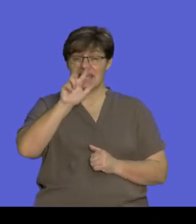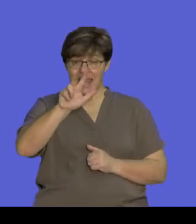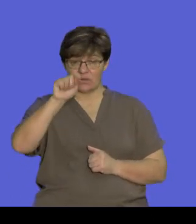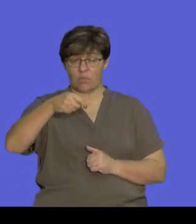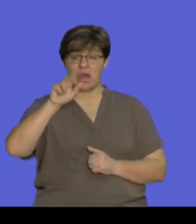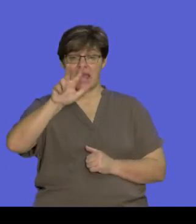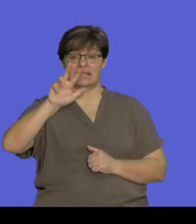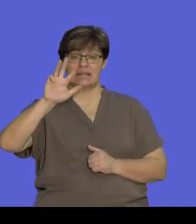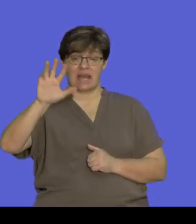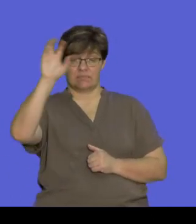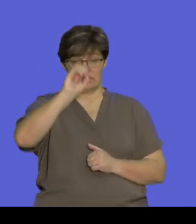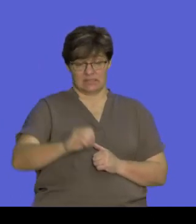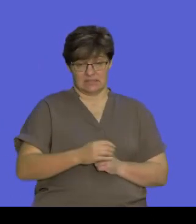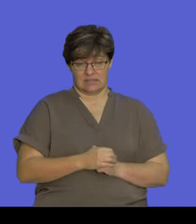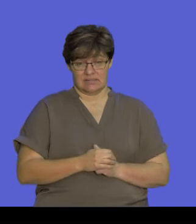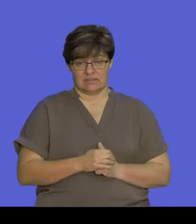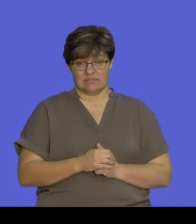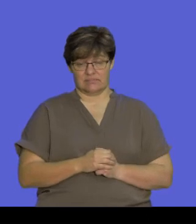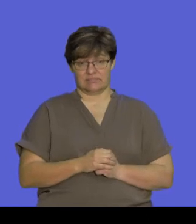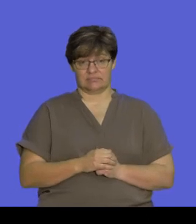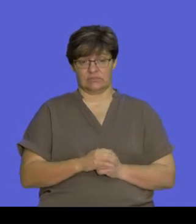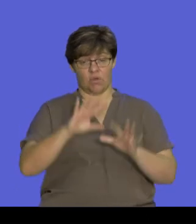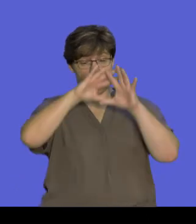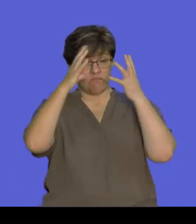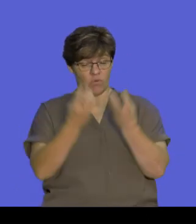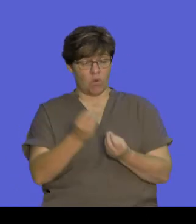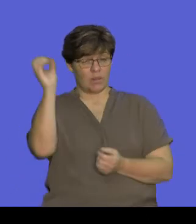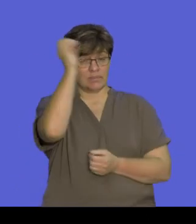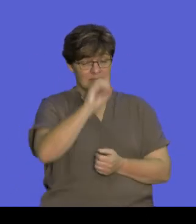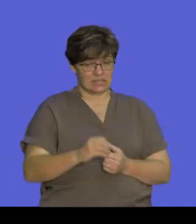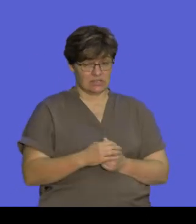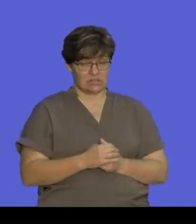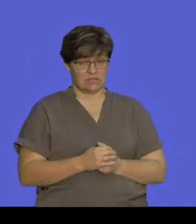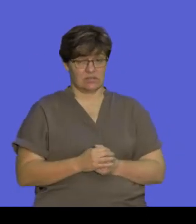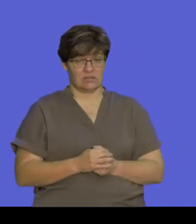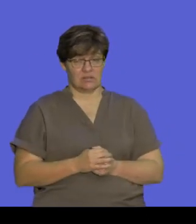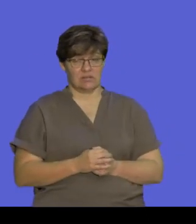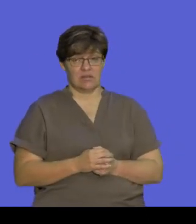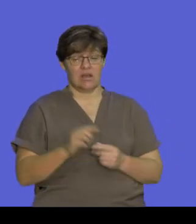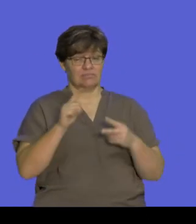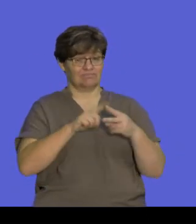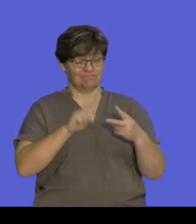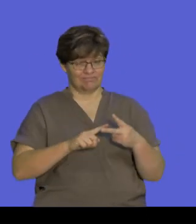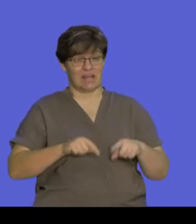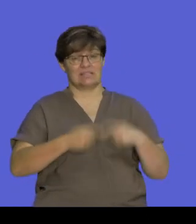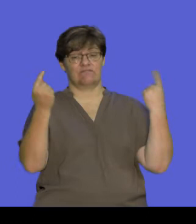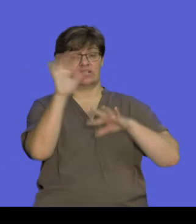68.89%. So my answer overall, the percentage of getting two different colors, is